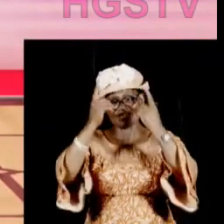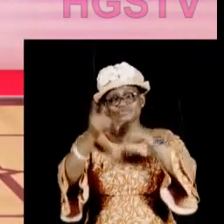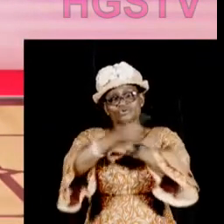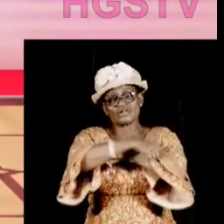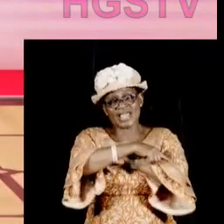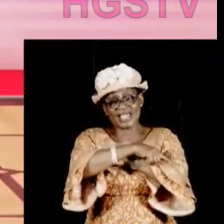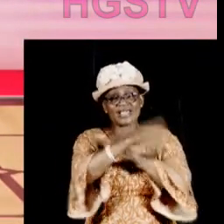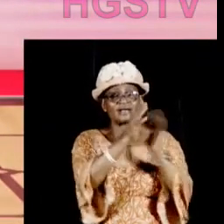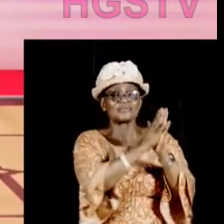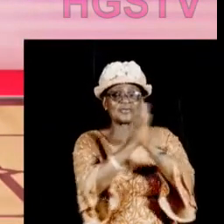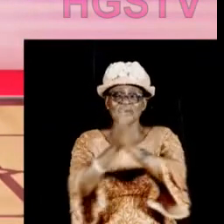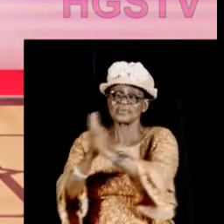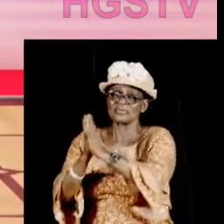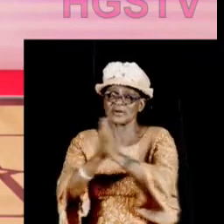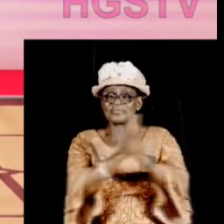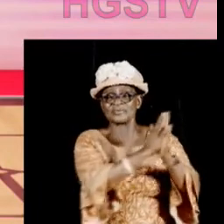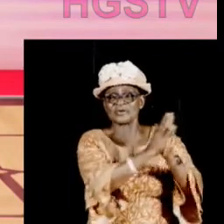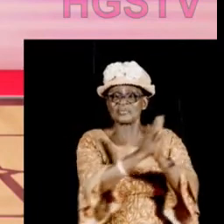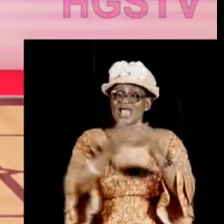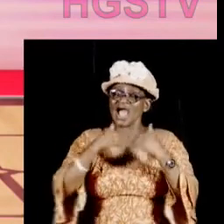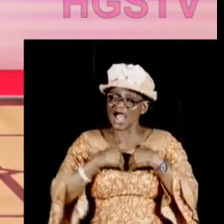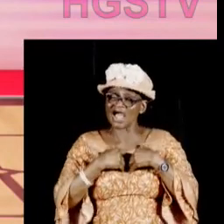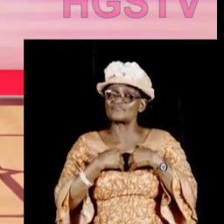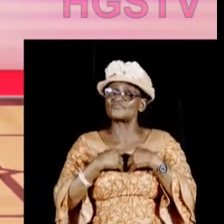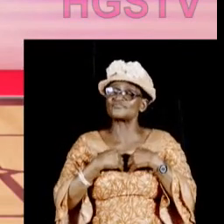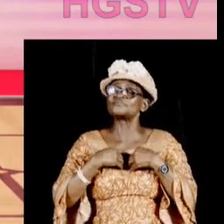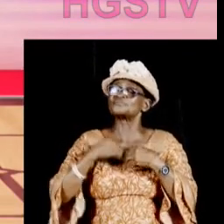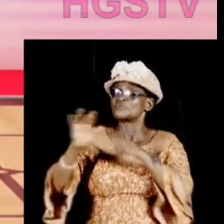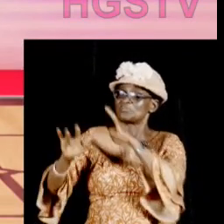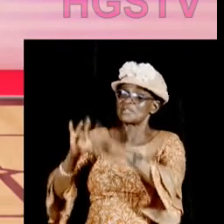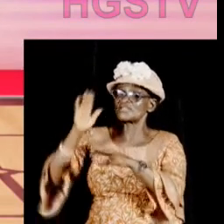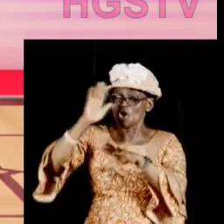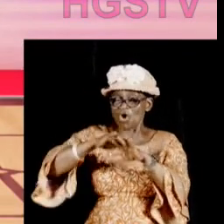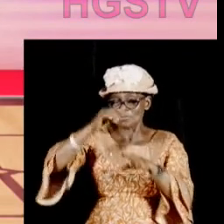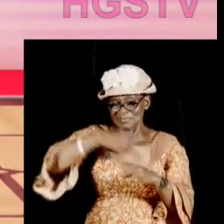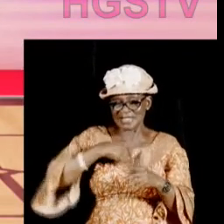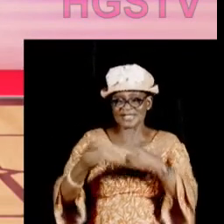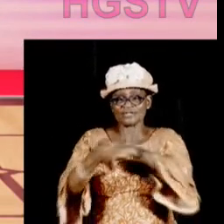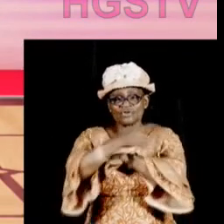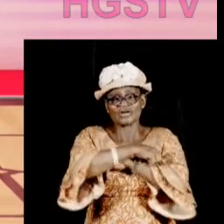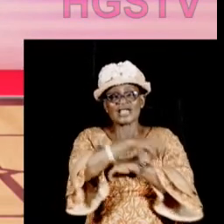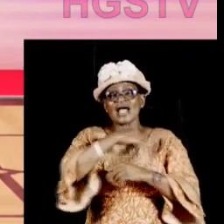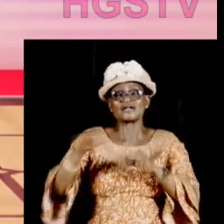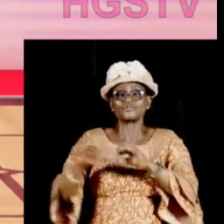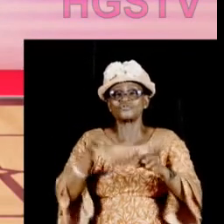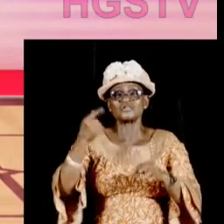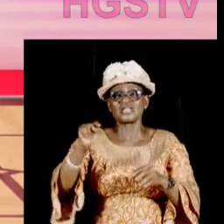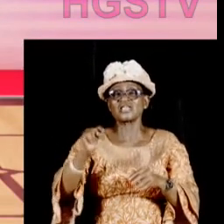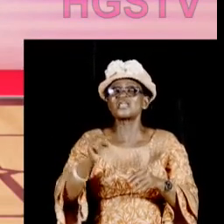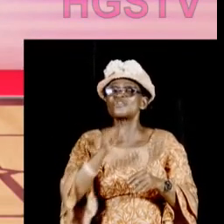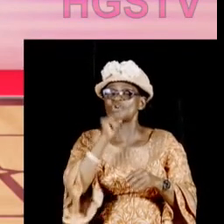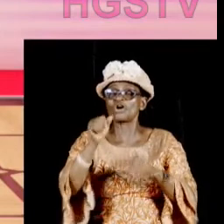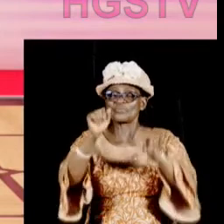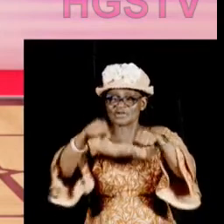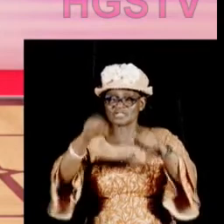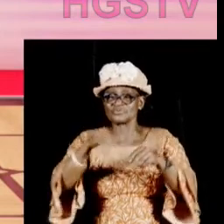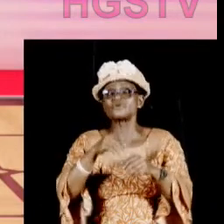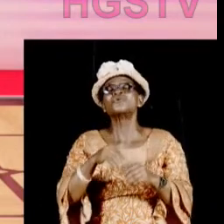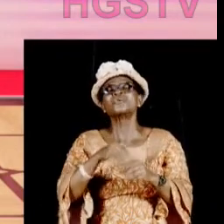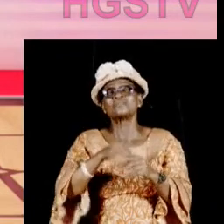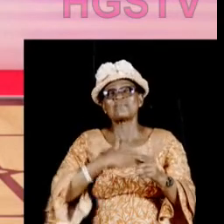name of Jesus. Have mercy on me today and do the impossible in the name of Jesus.